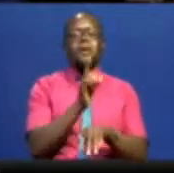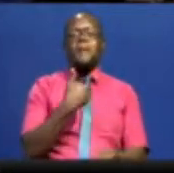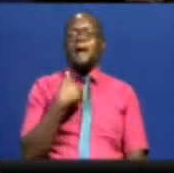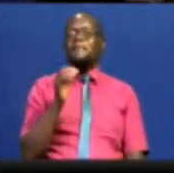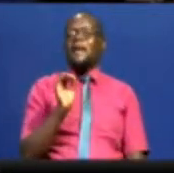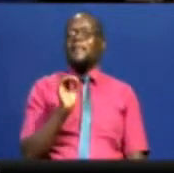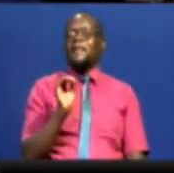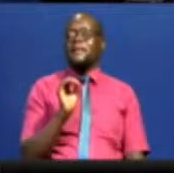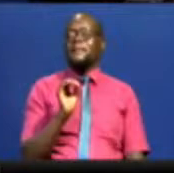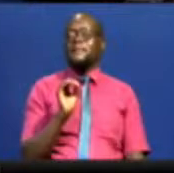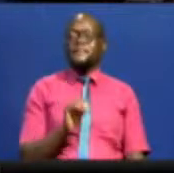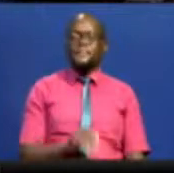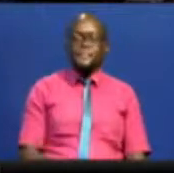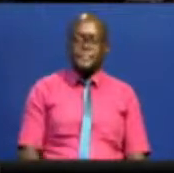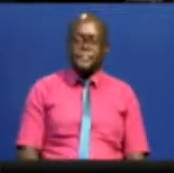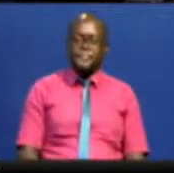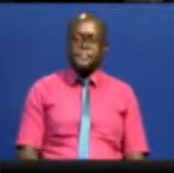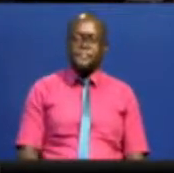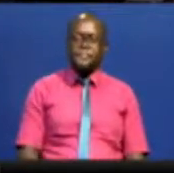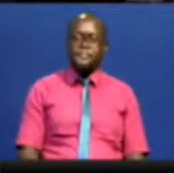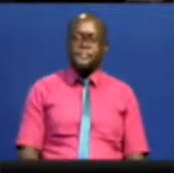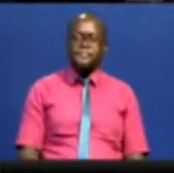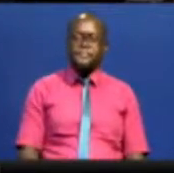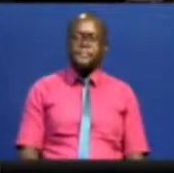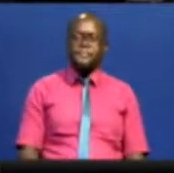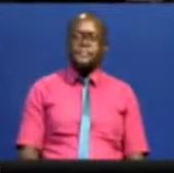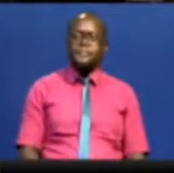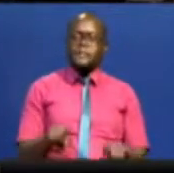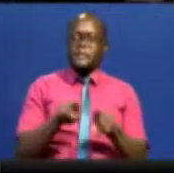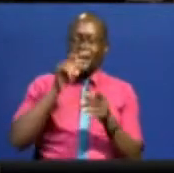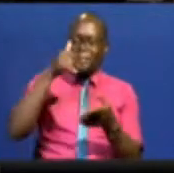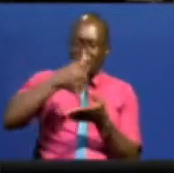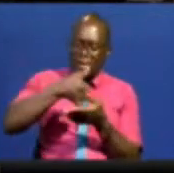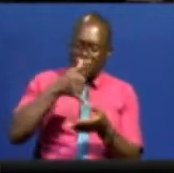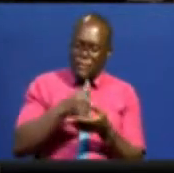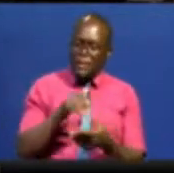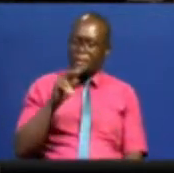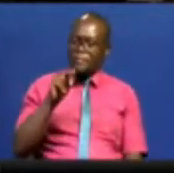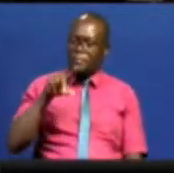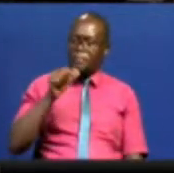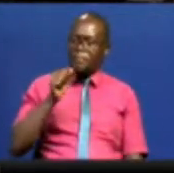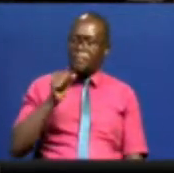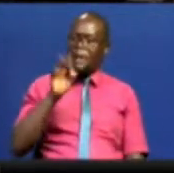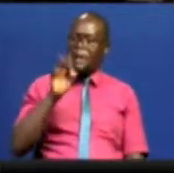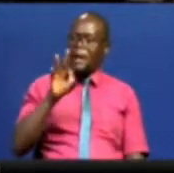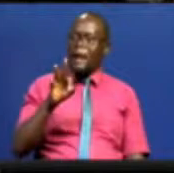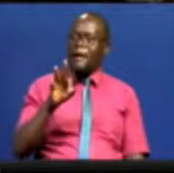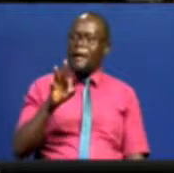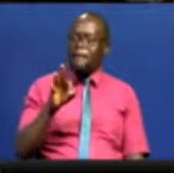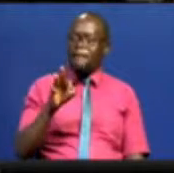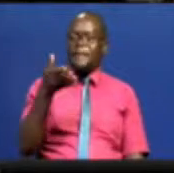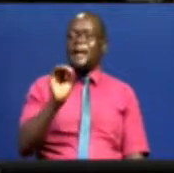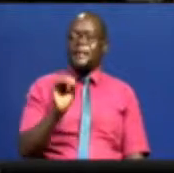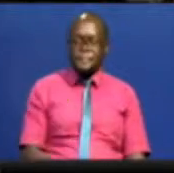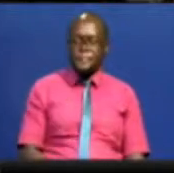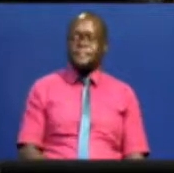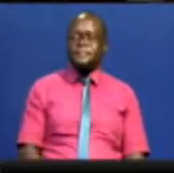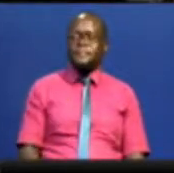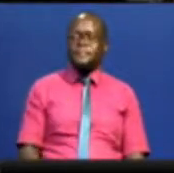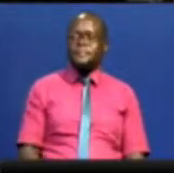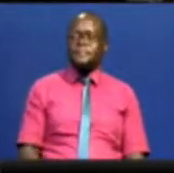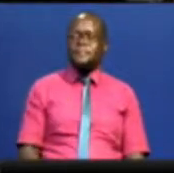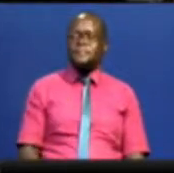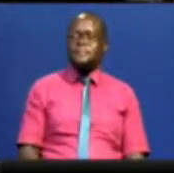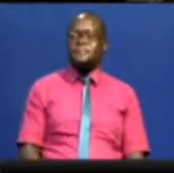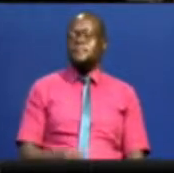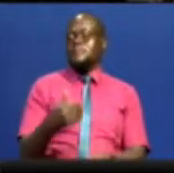NGCDF committees. And NGAF, definitely. Madam Speaker, I rise